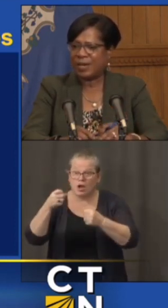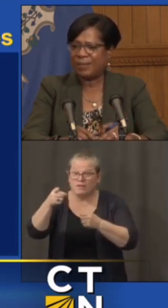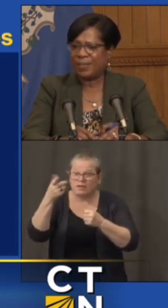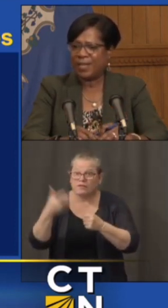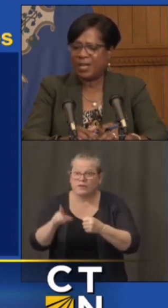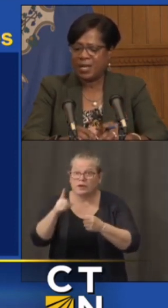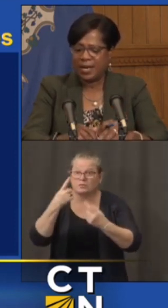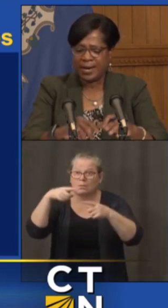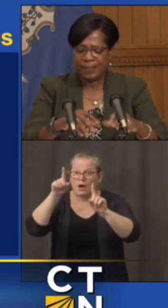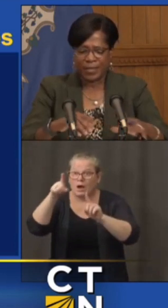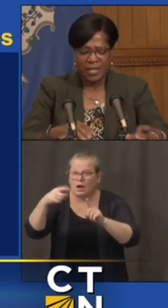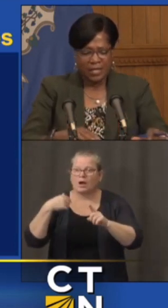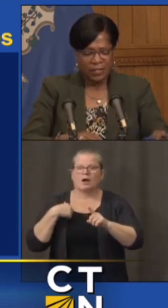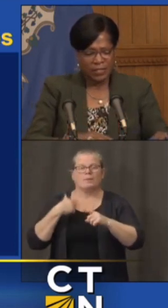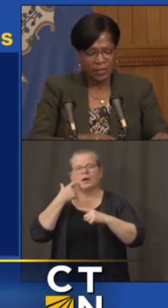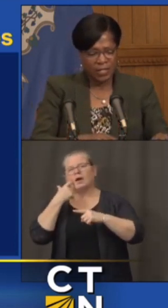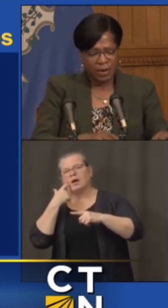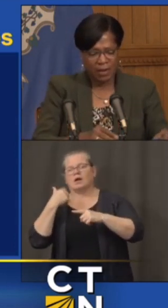as well.